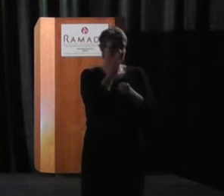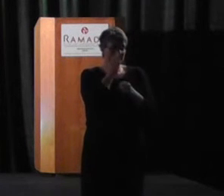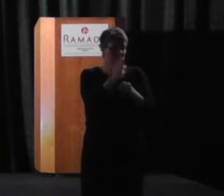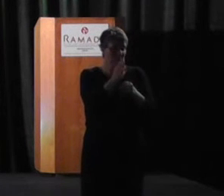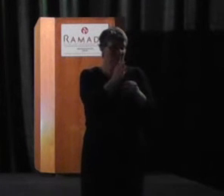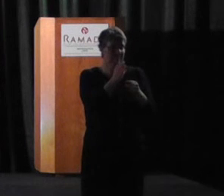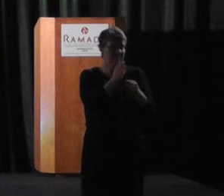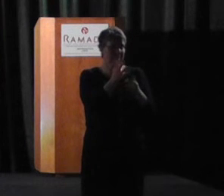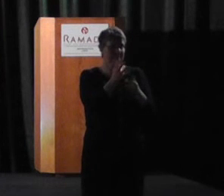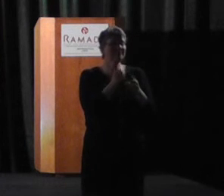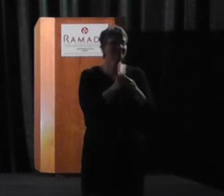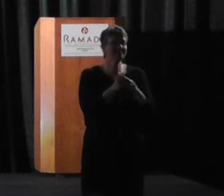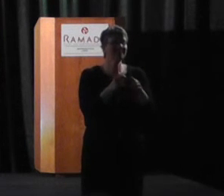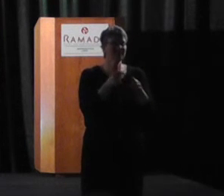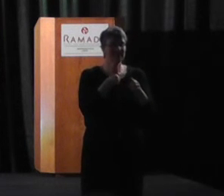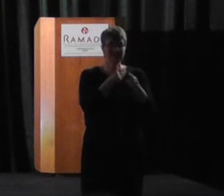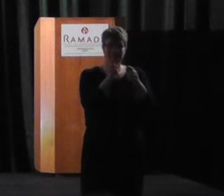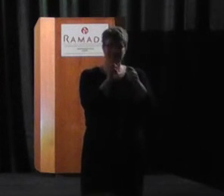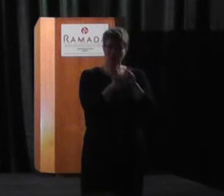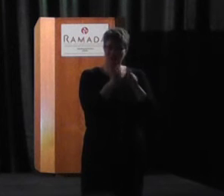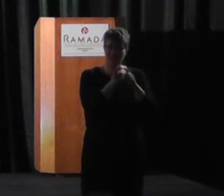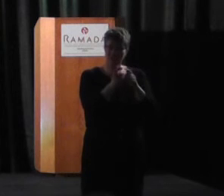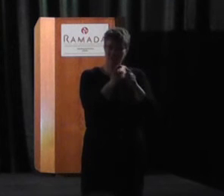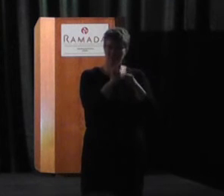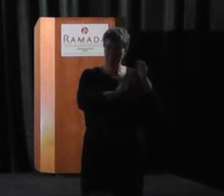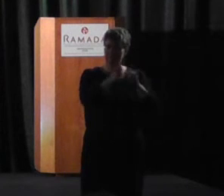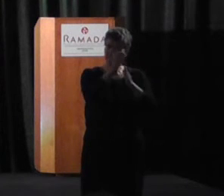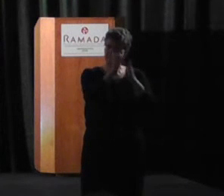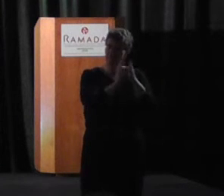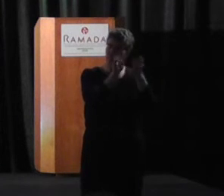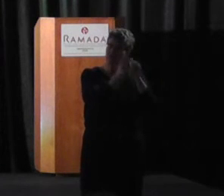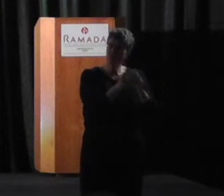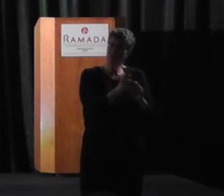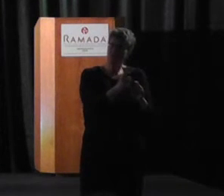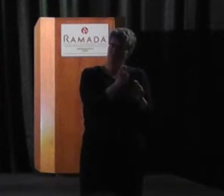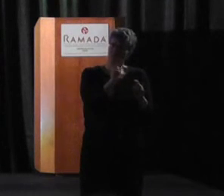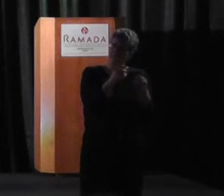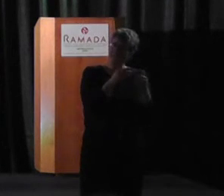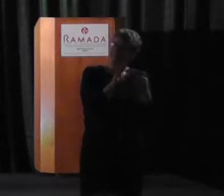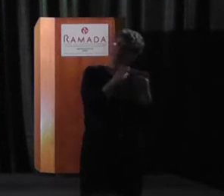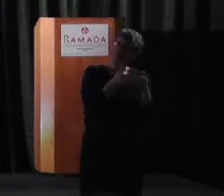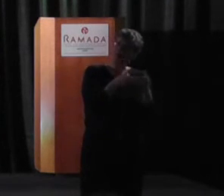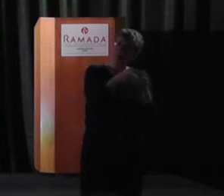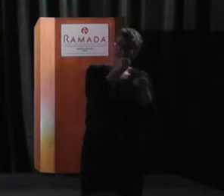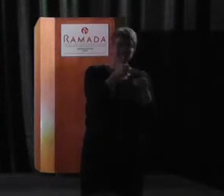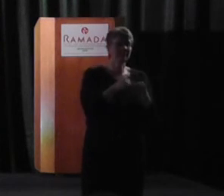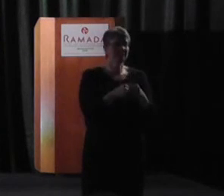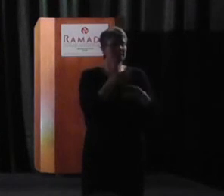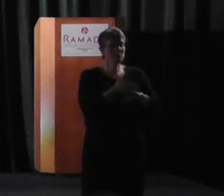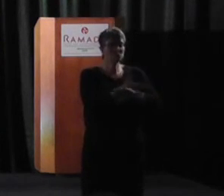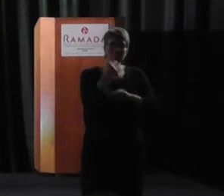many believe, these changes can be done in an unassuming way, adding increased function and beauty to most housing